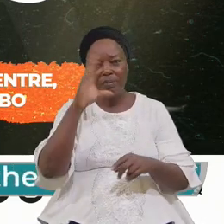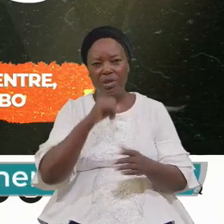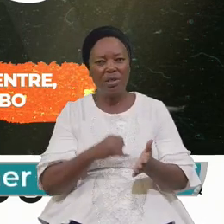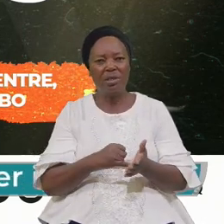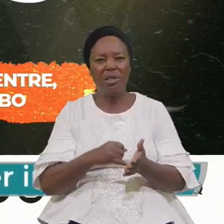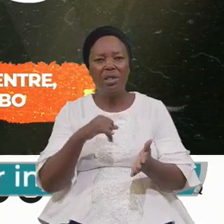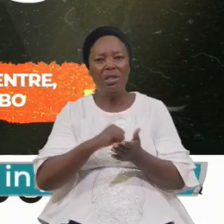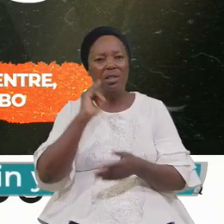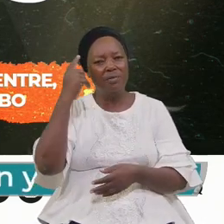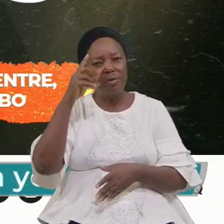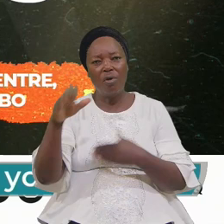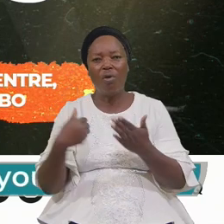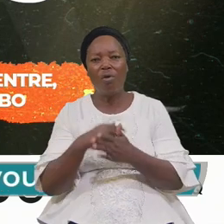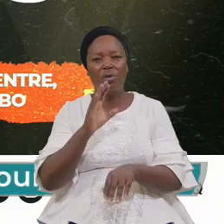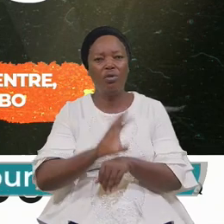and professionals.